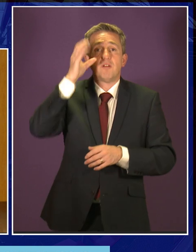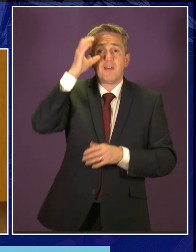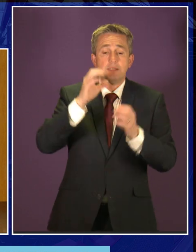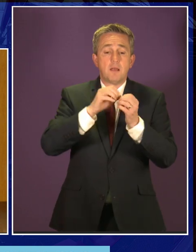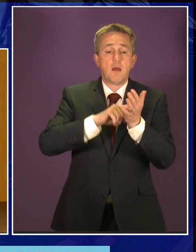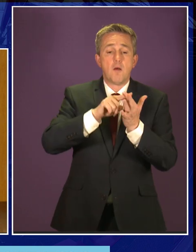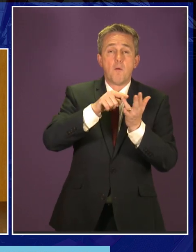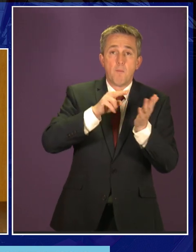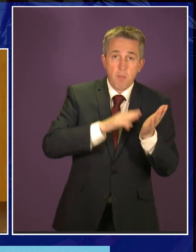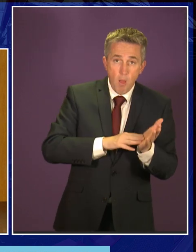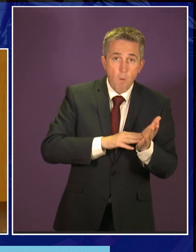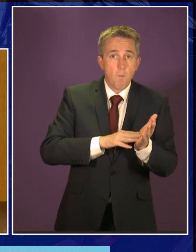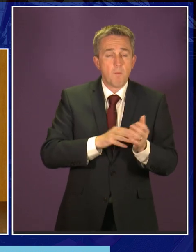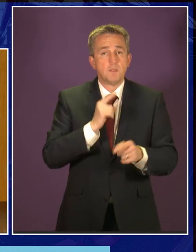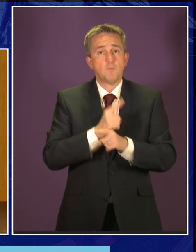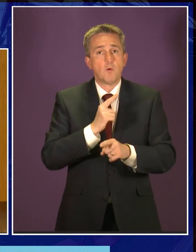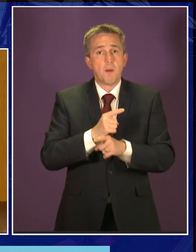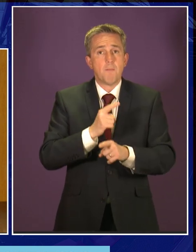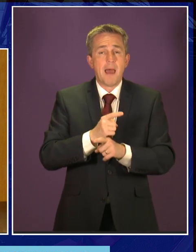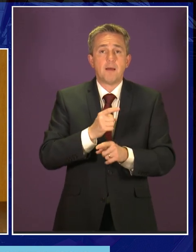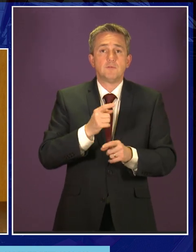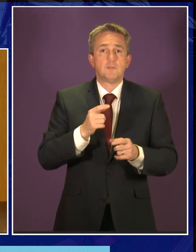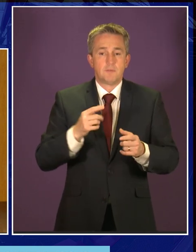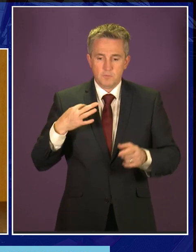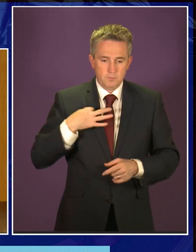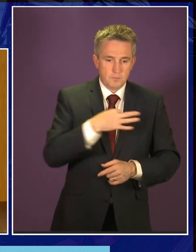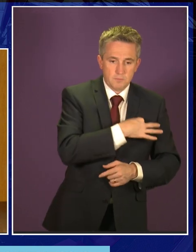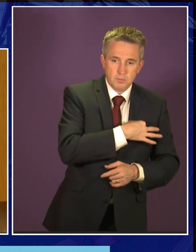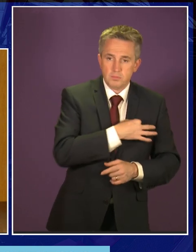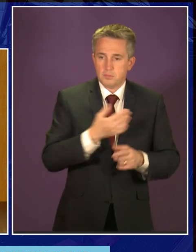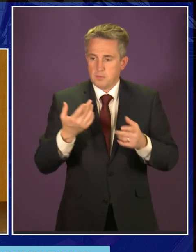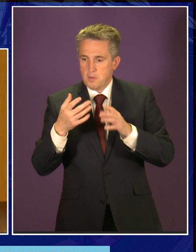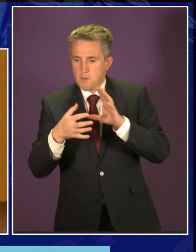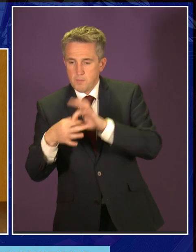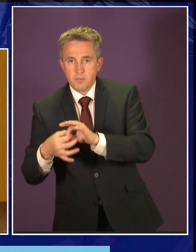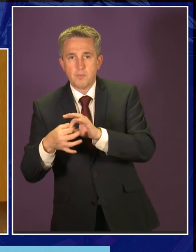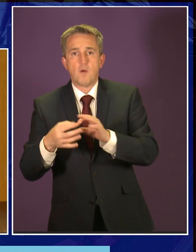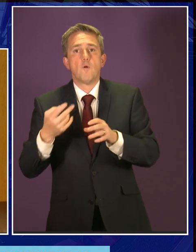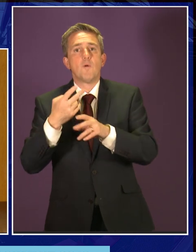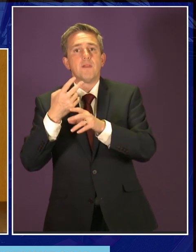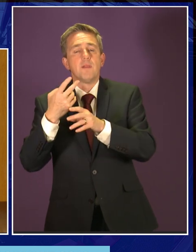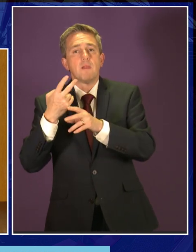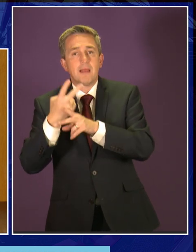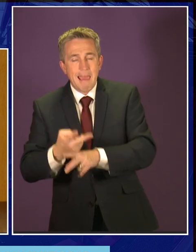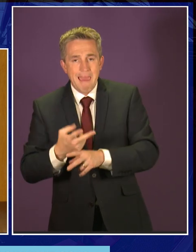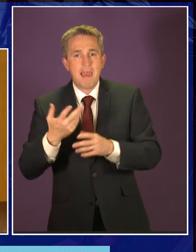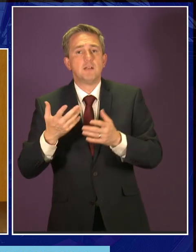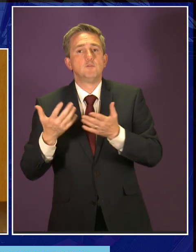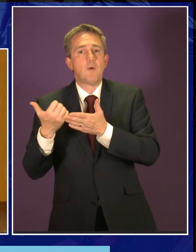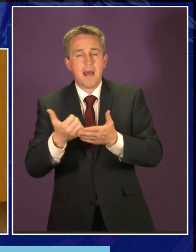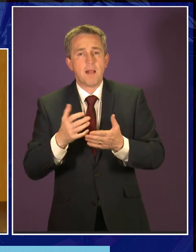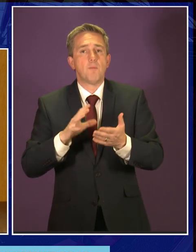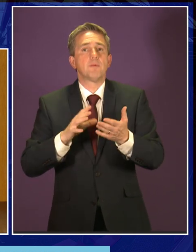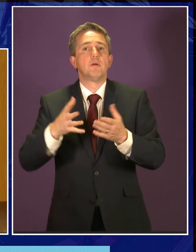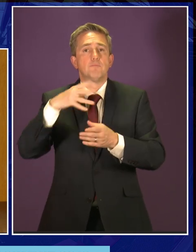Blum and Dr. Calderwood, who we heard from earlier, and build a future of care comprised of artists and medics working together. But we